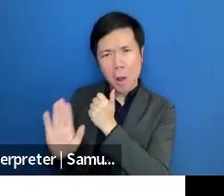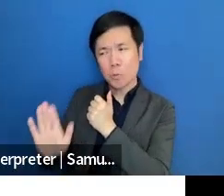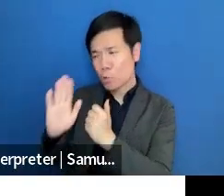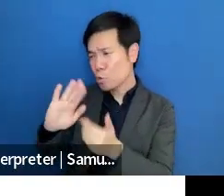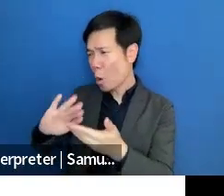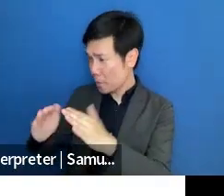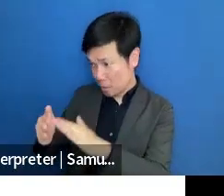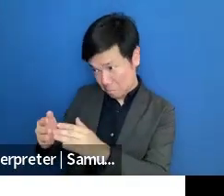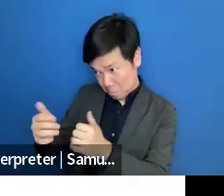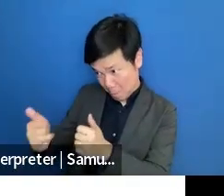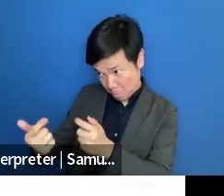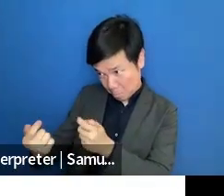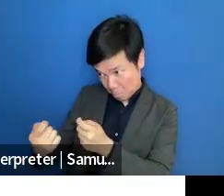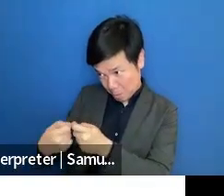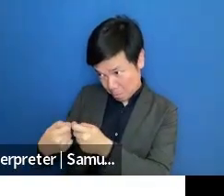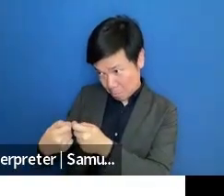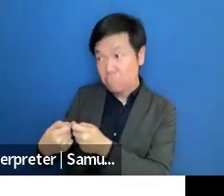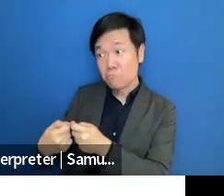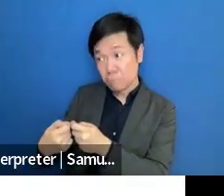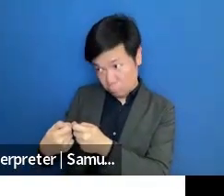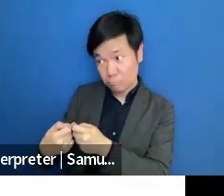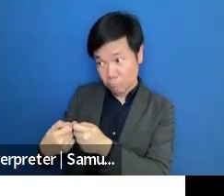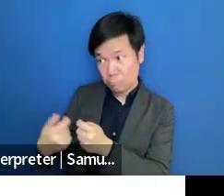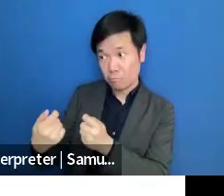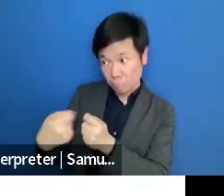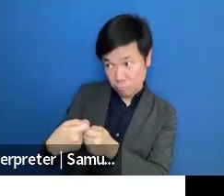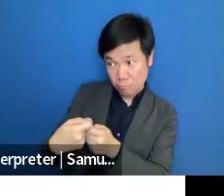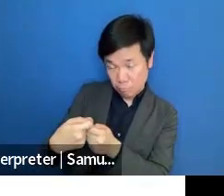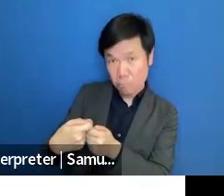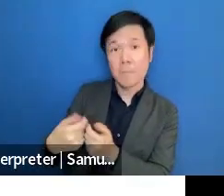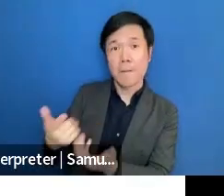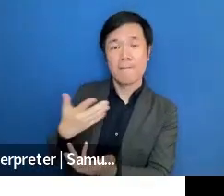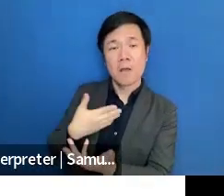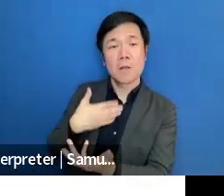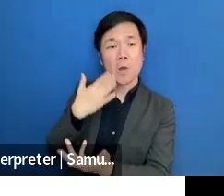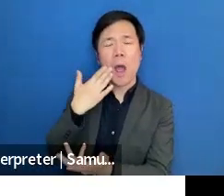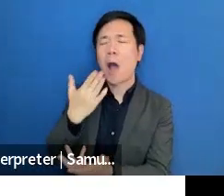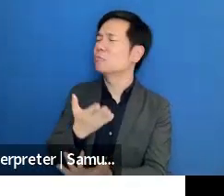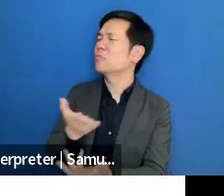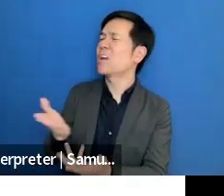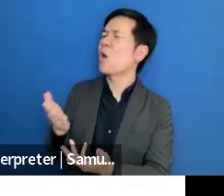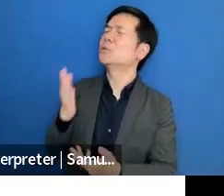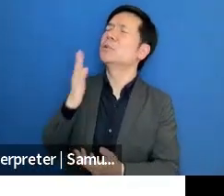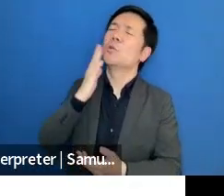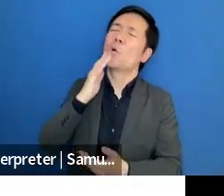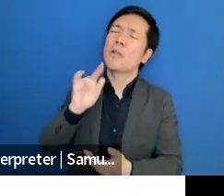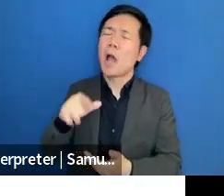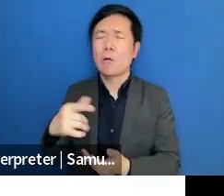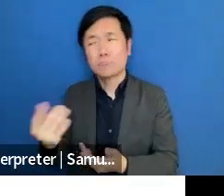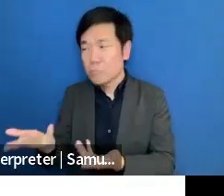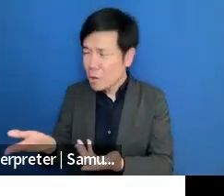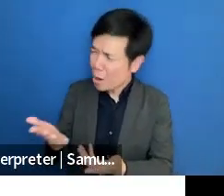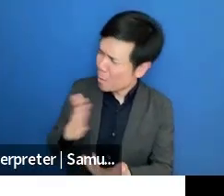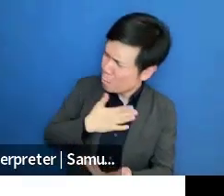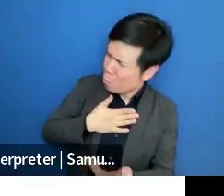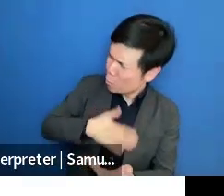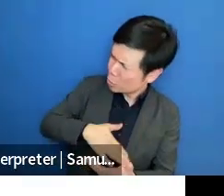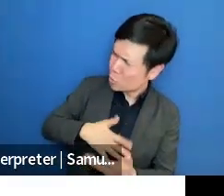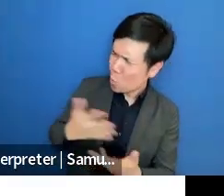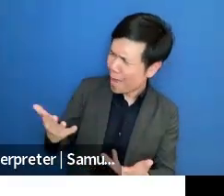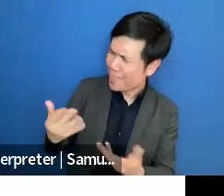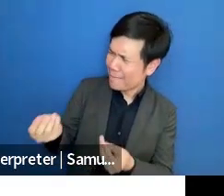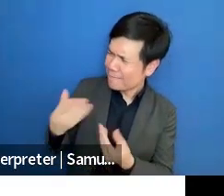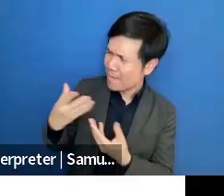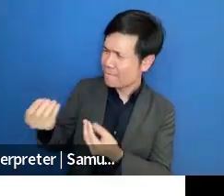of women and girls within remote districts, because we are able to amplify their voices based on